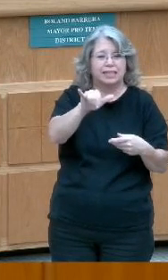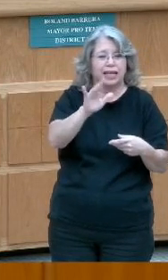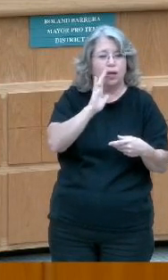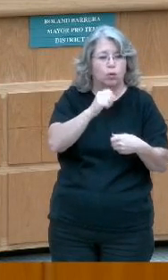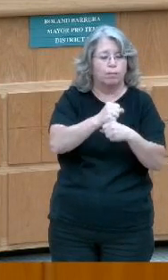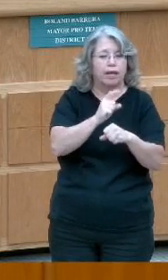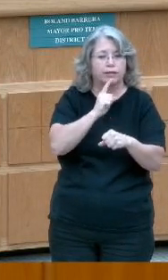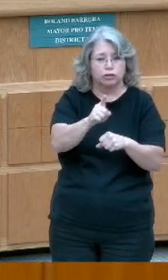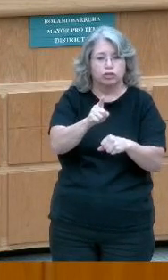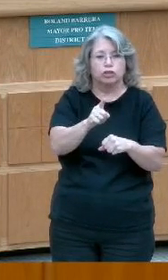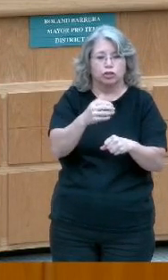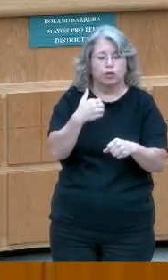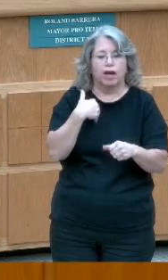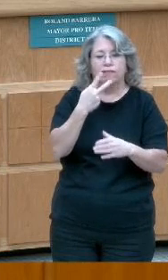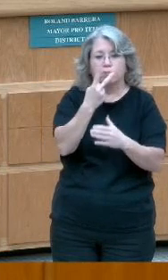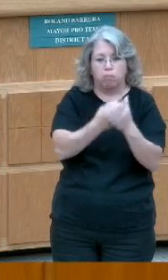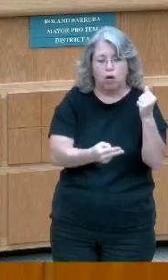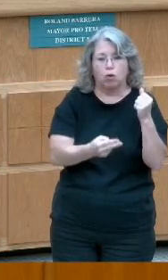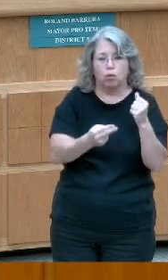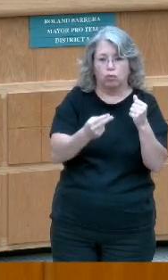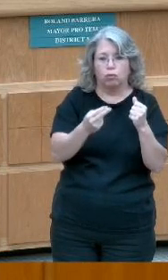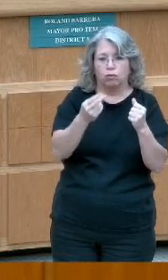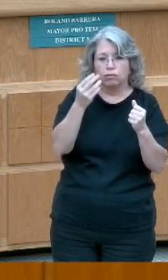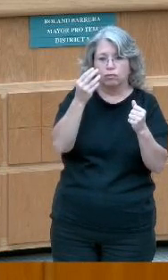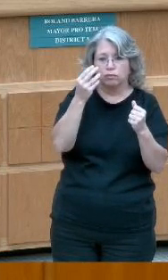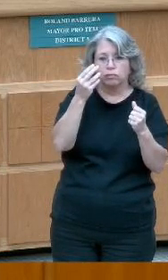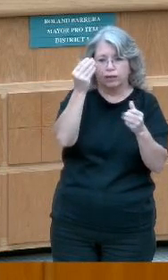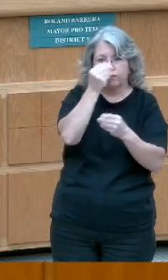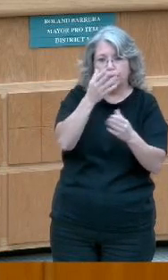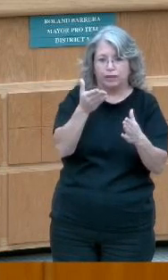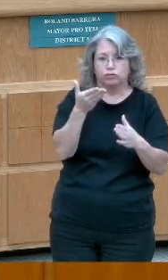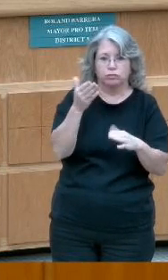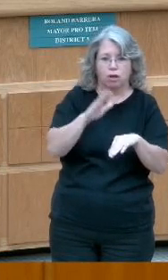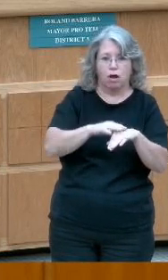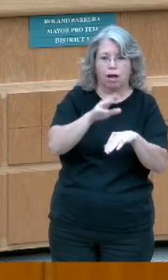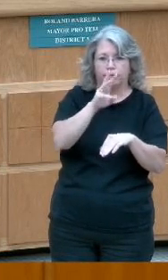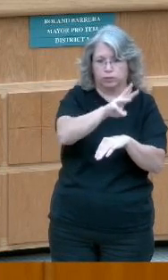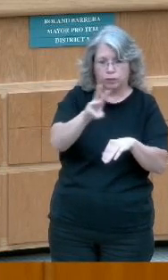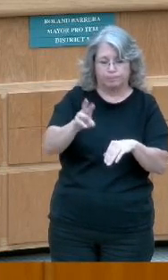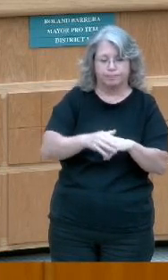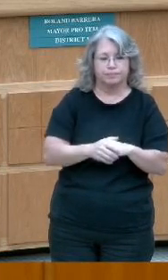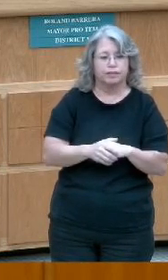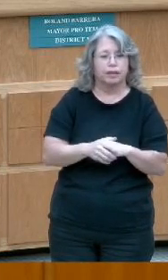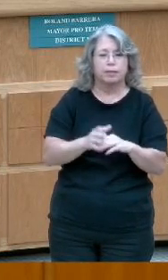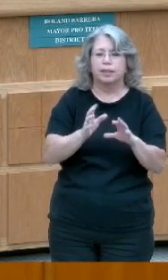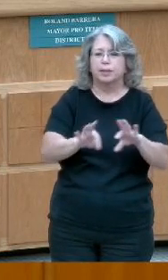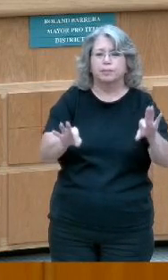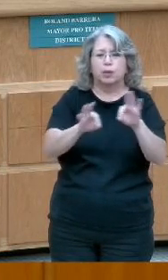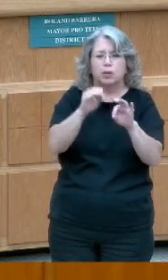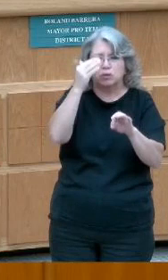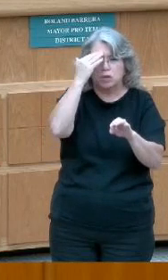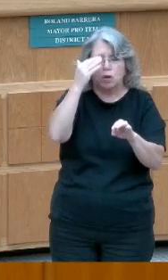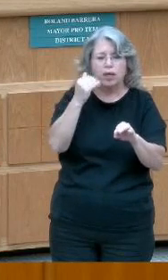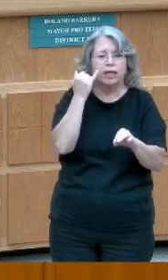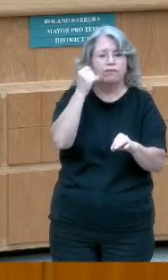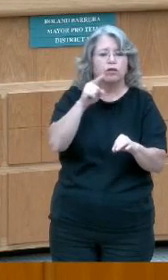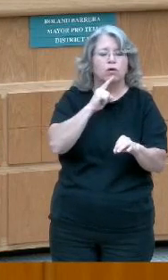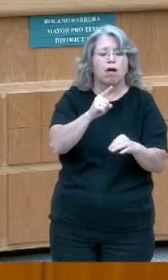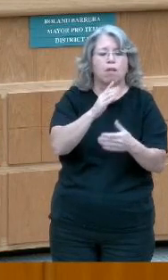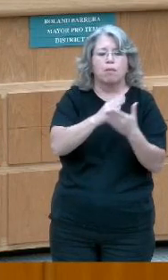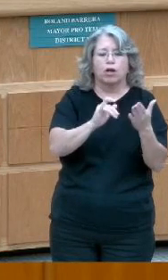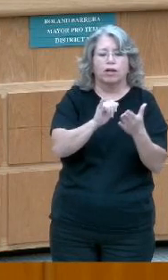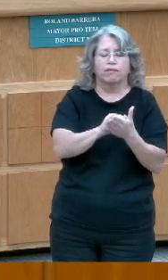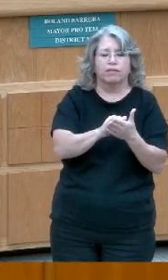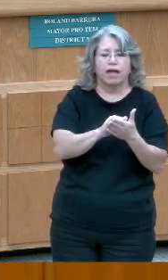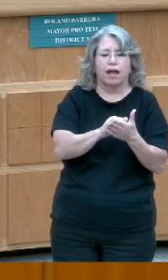that you have both pieces of information. The most important thing that you need to know is if you're a member of that vulnerable community or know